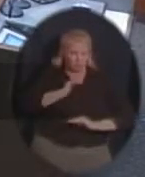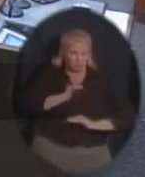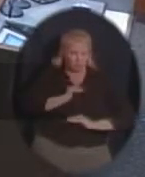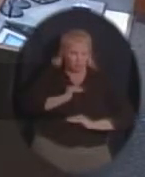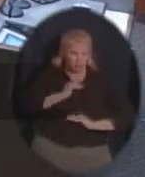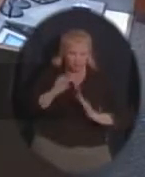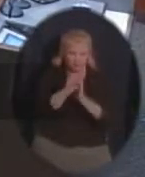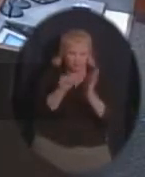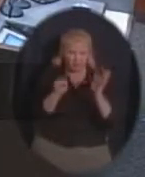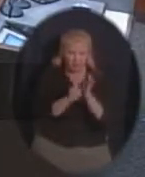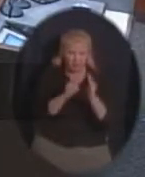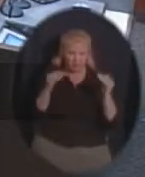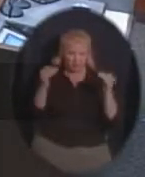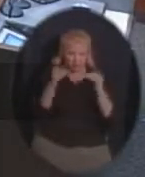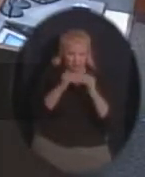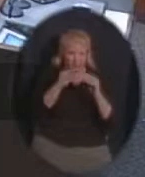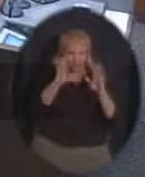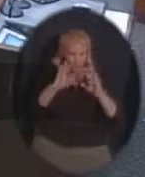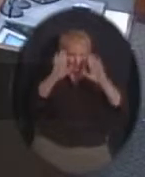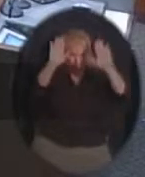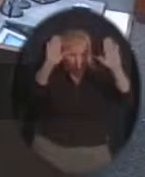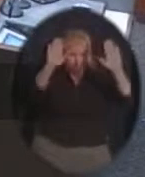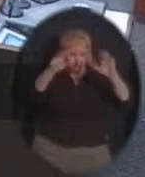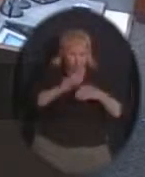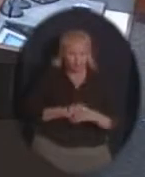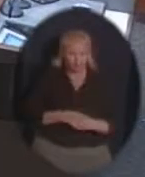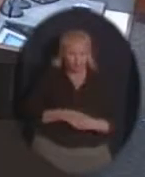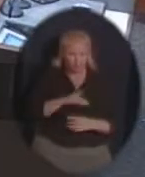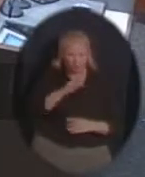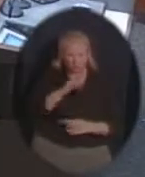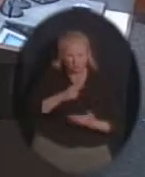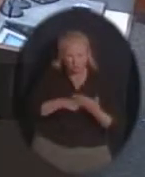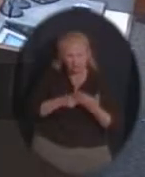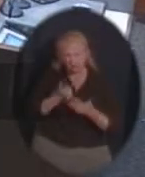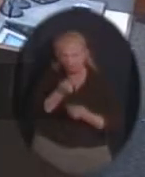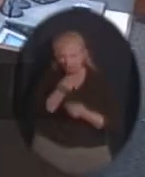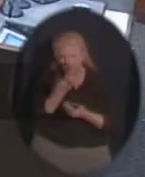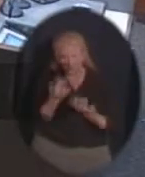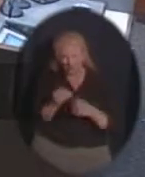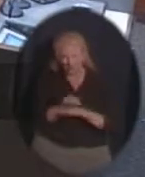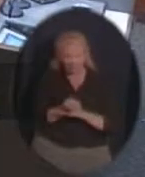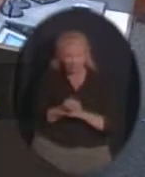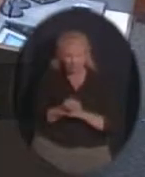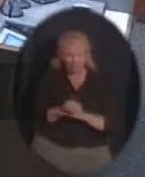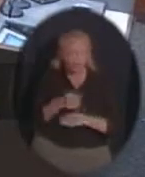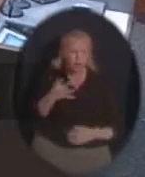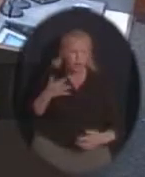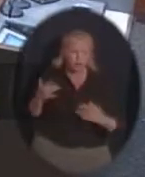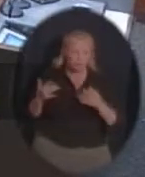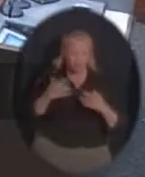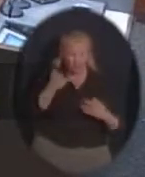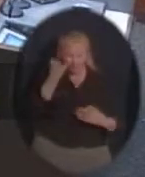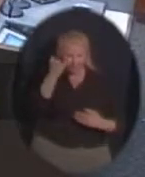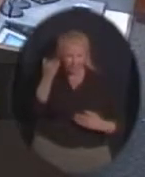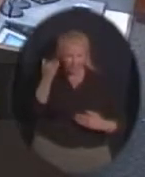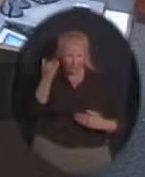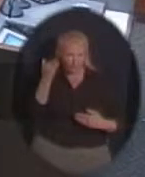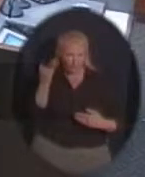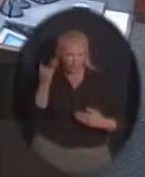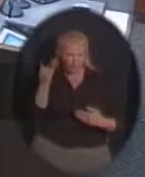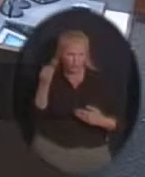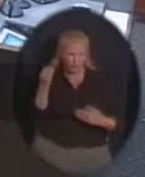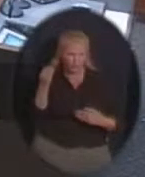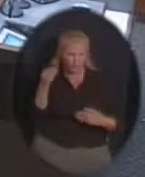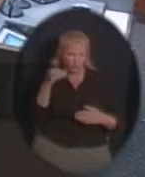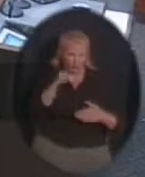And we've enumerated numbers of others of those this evening. And I'm concerned that by introducing this program into every elementary school, we